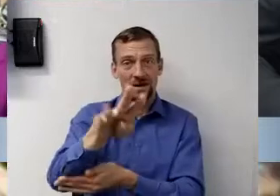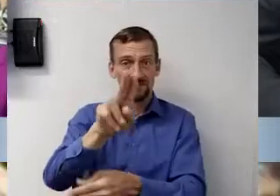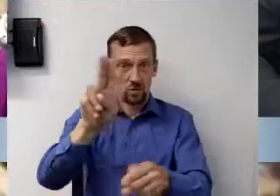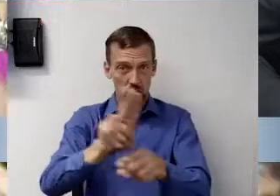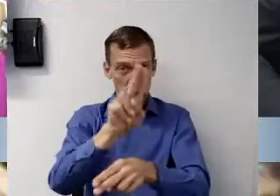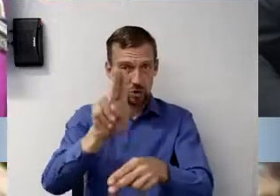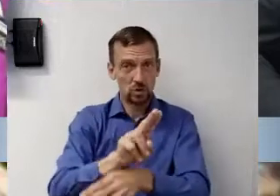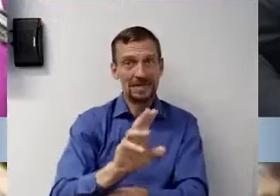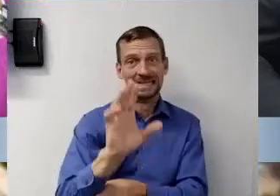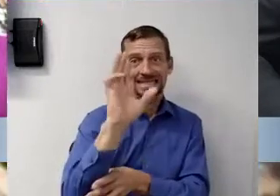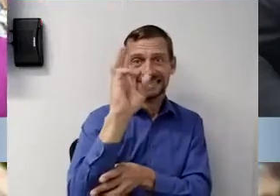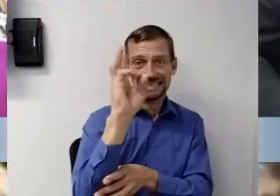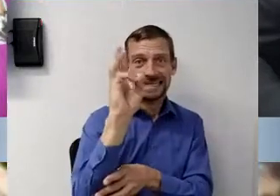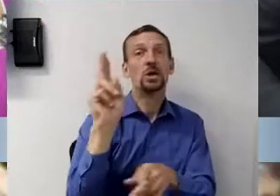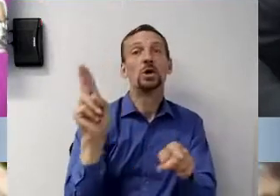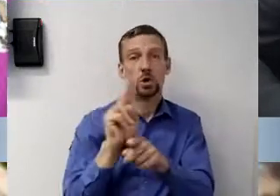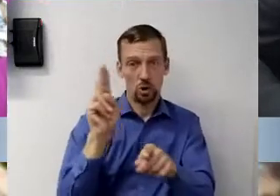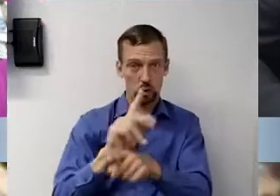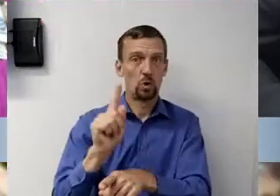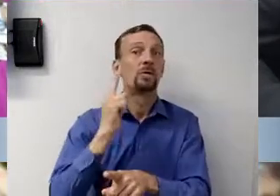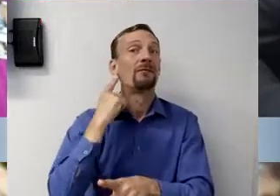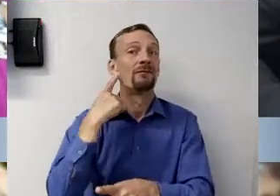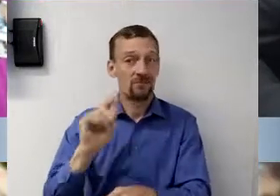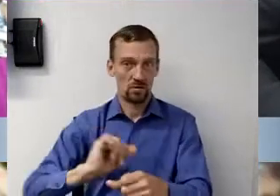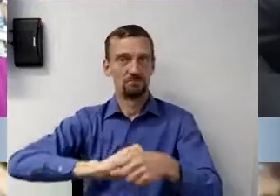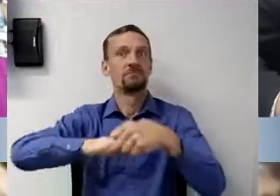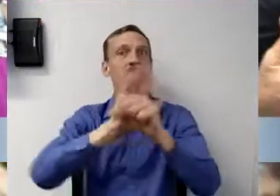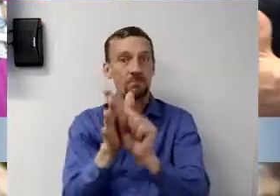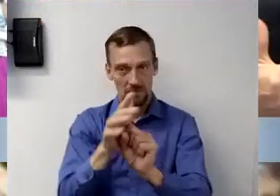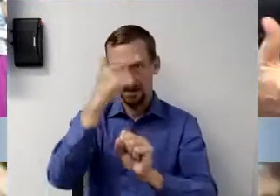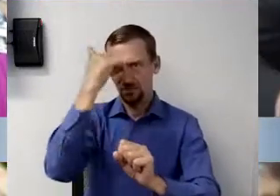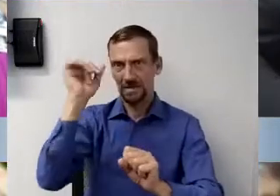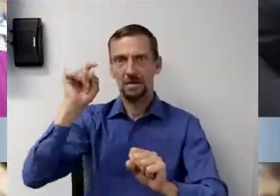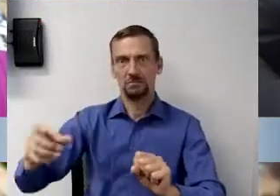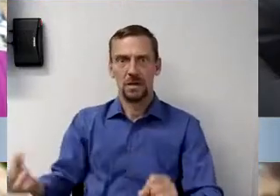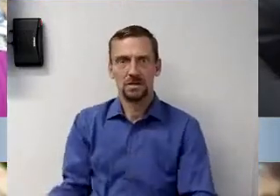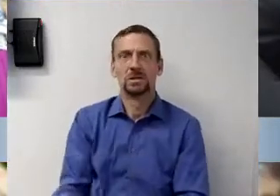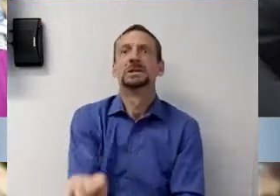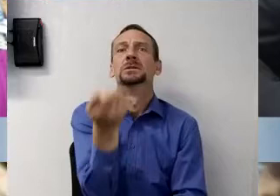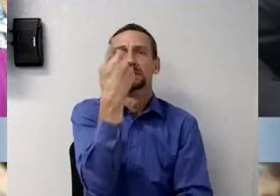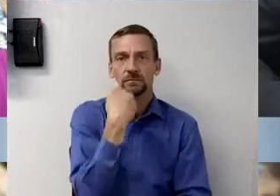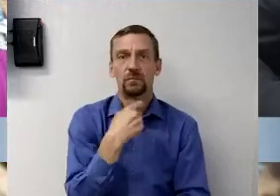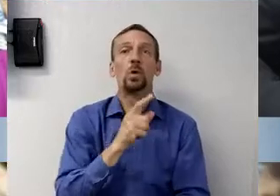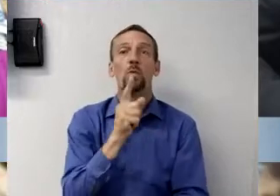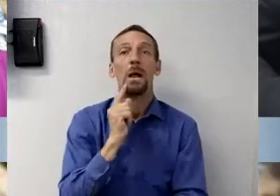being used by COVID patients that have been intubated, which leaves us 52 that are